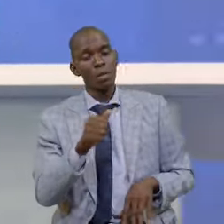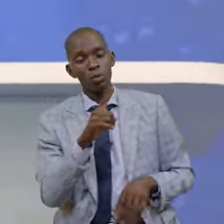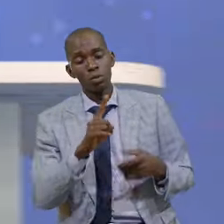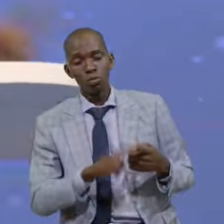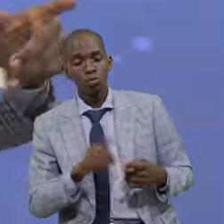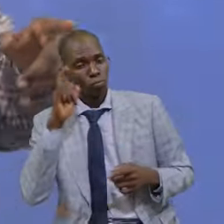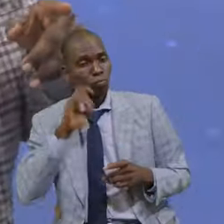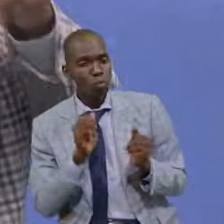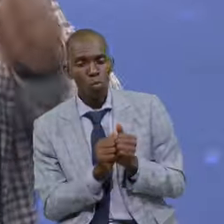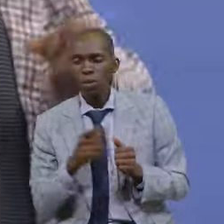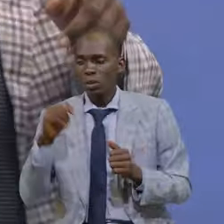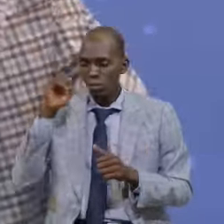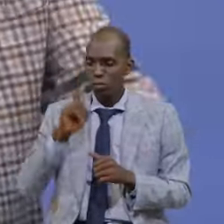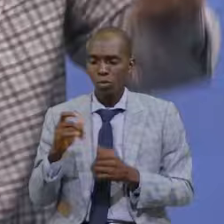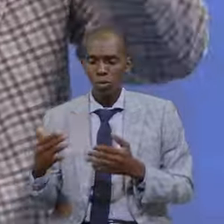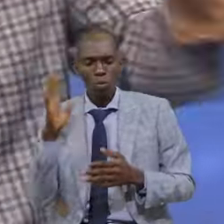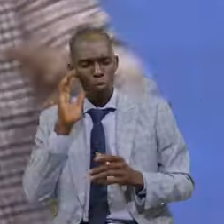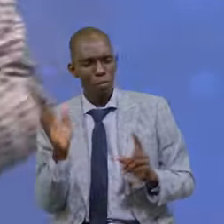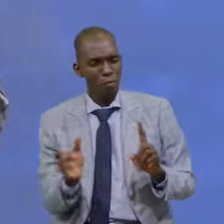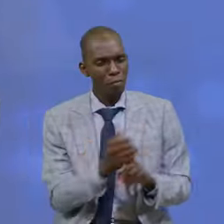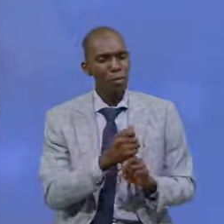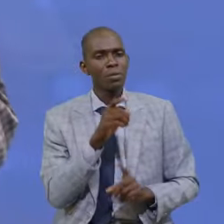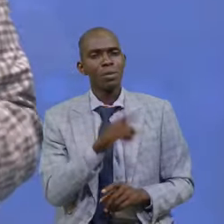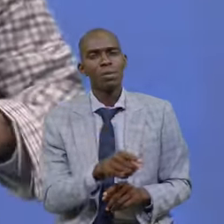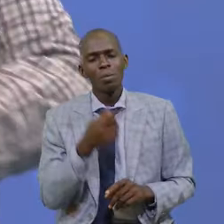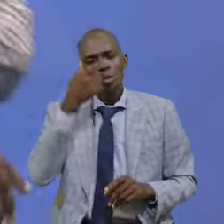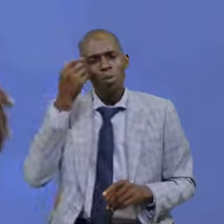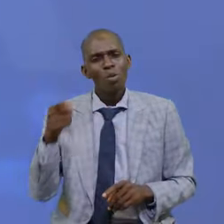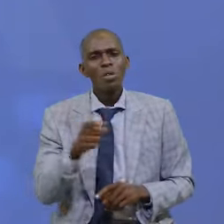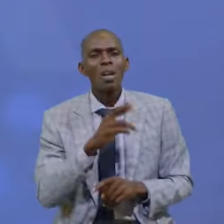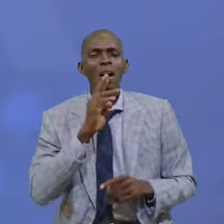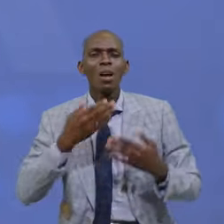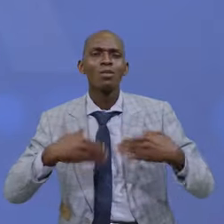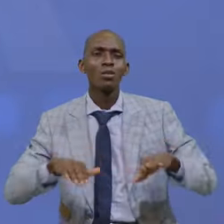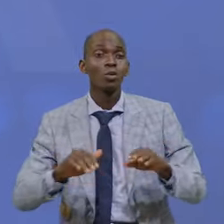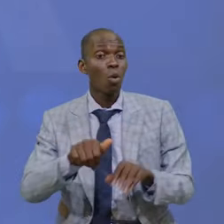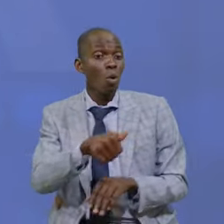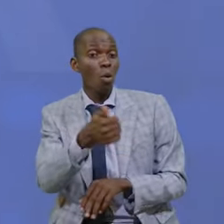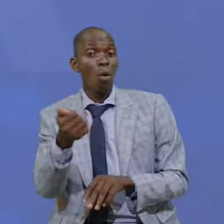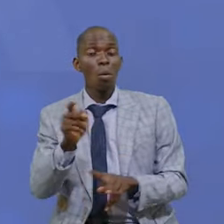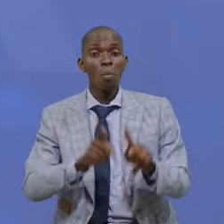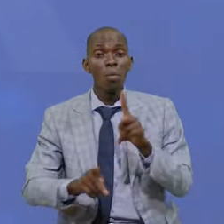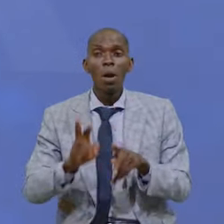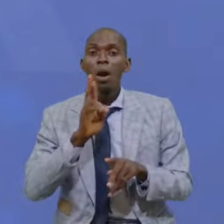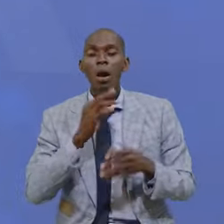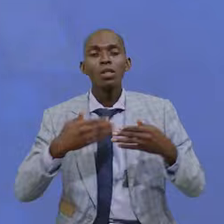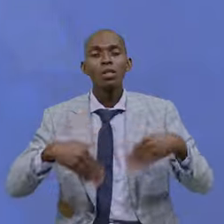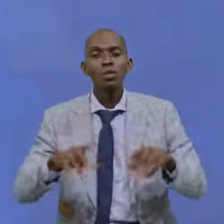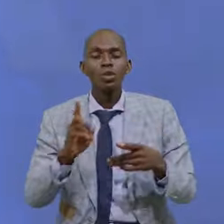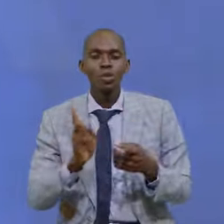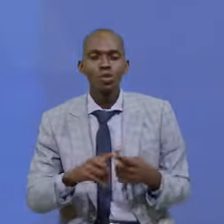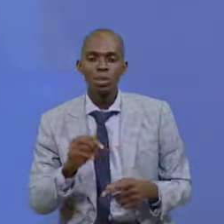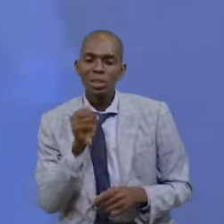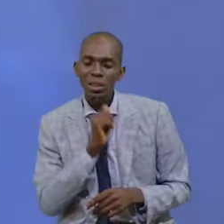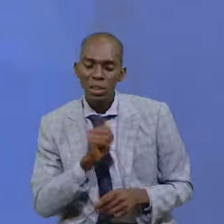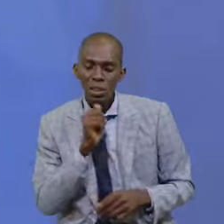no because they are sold. Other people are sold to secret society. You